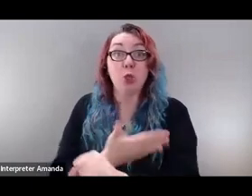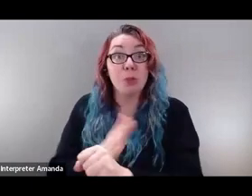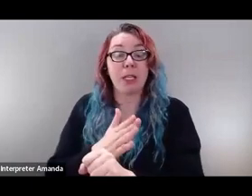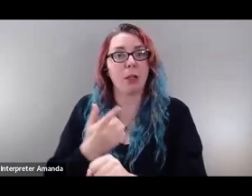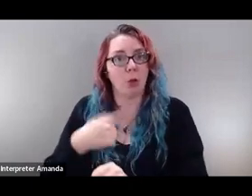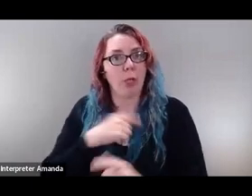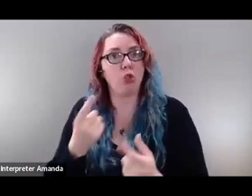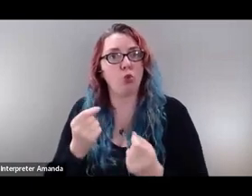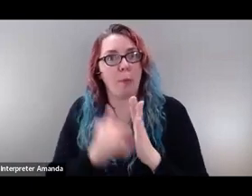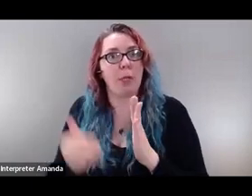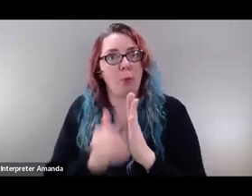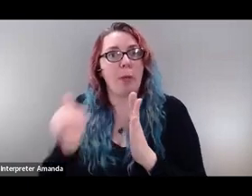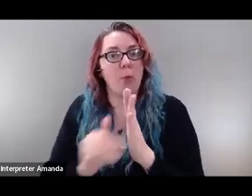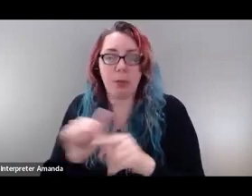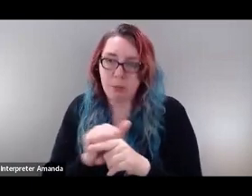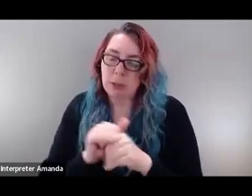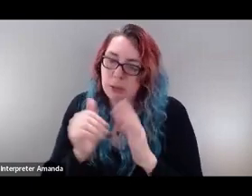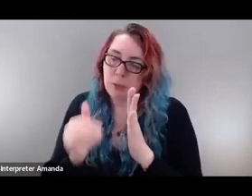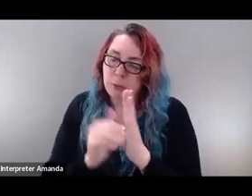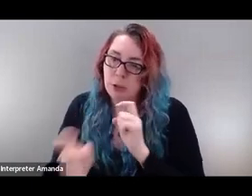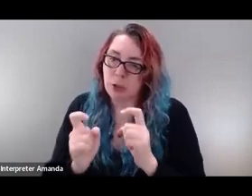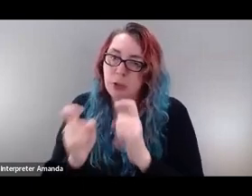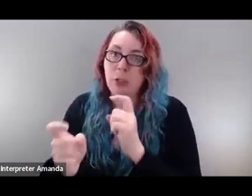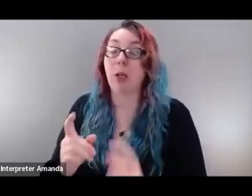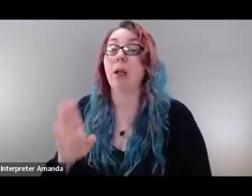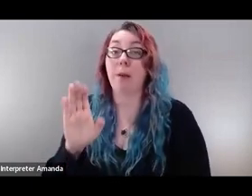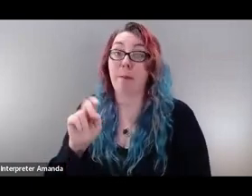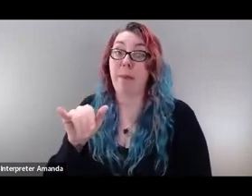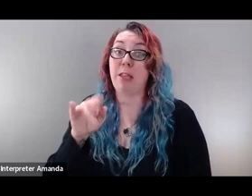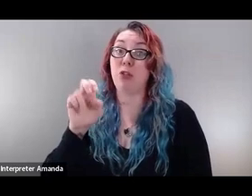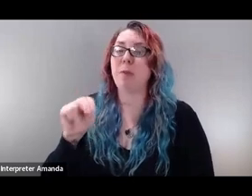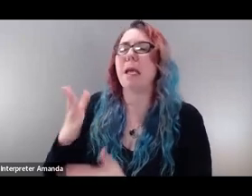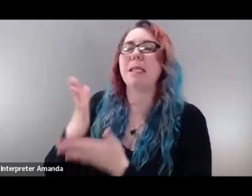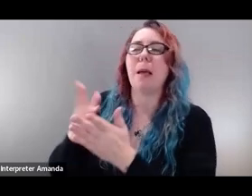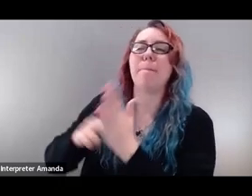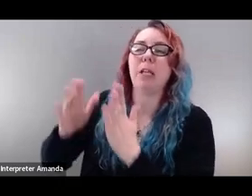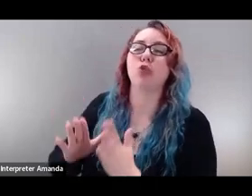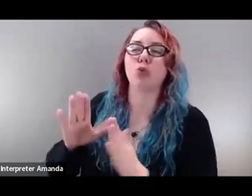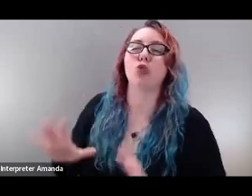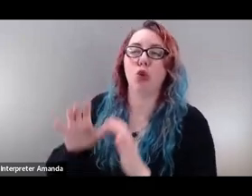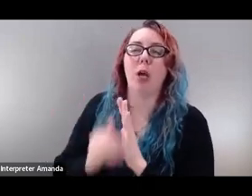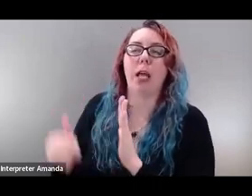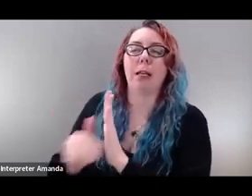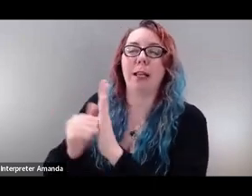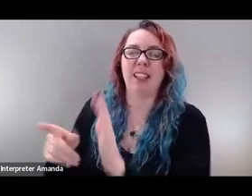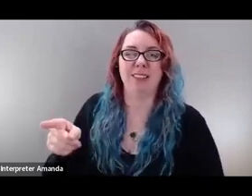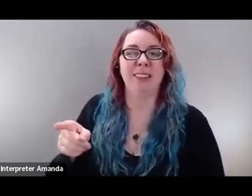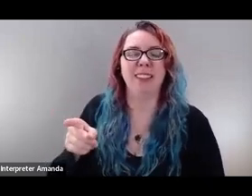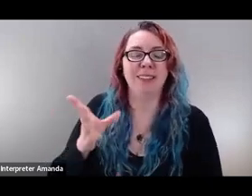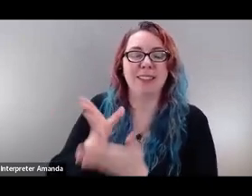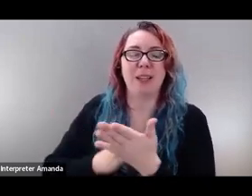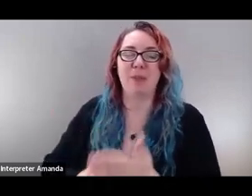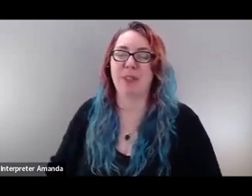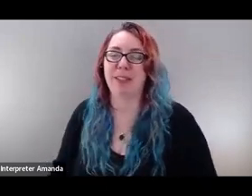over. There are a couple of painters who do things over and over again. Yeah. we're just about to open up the